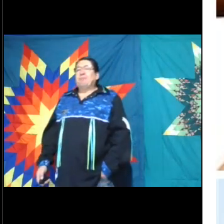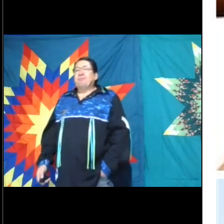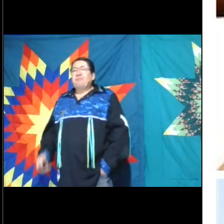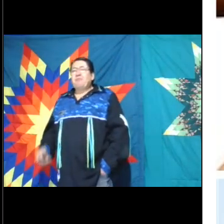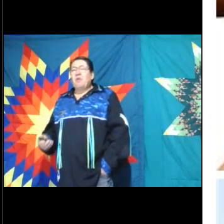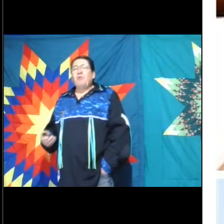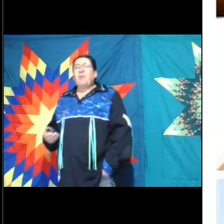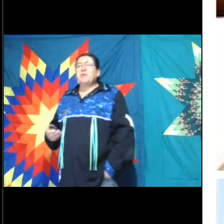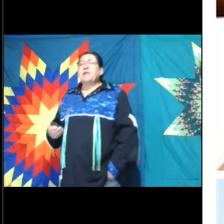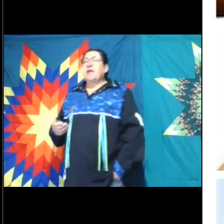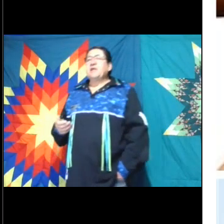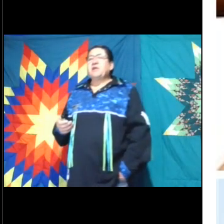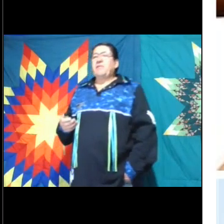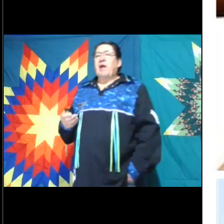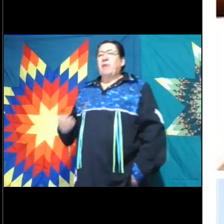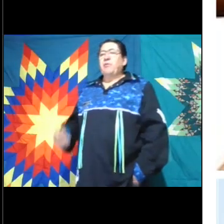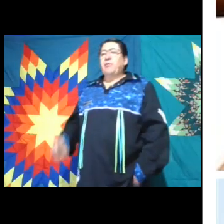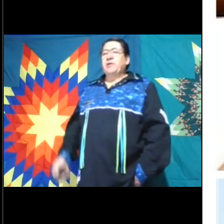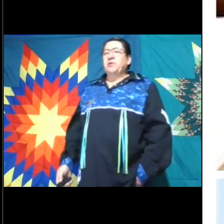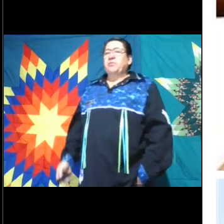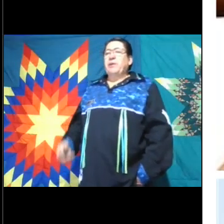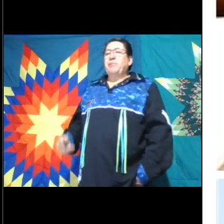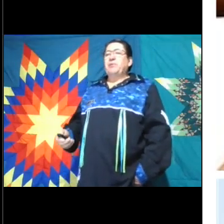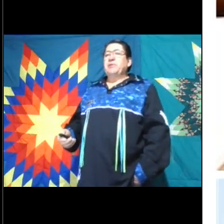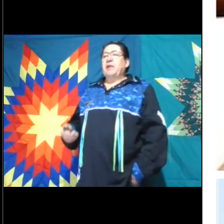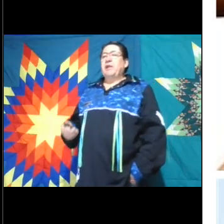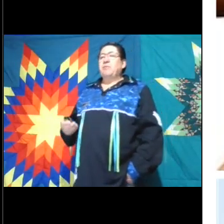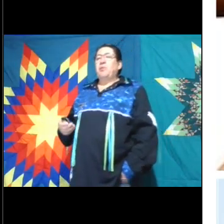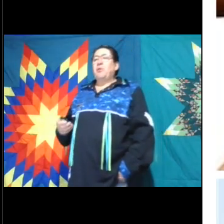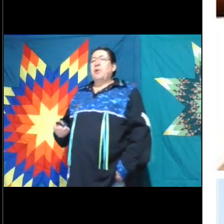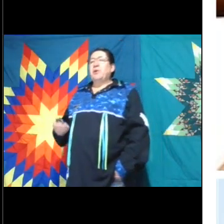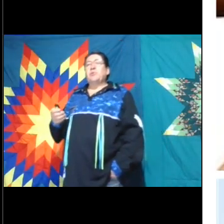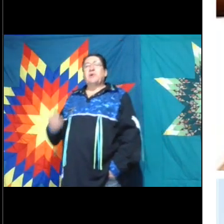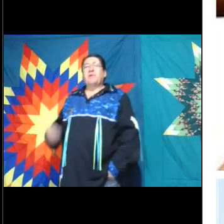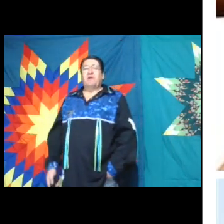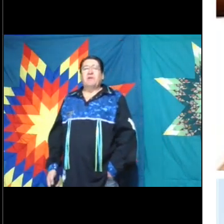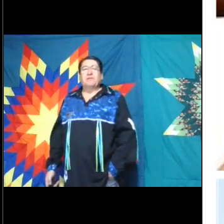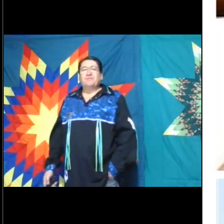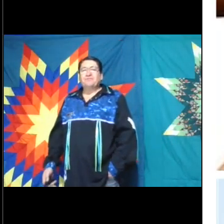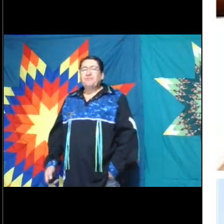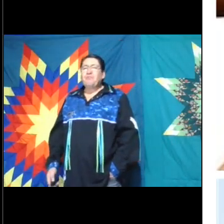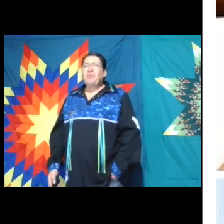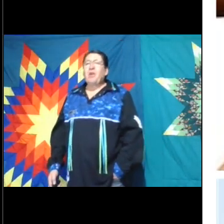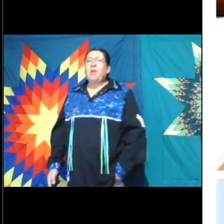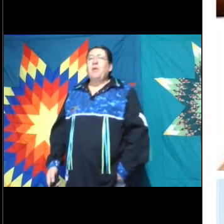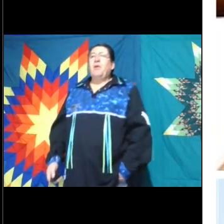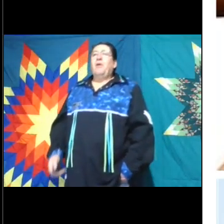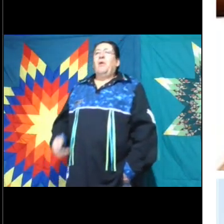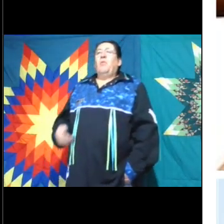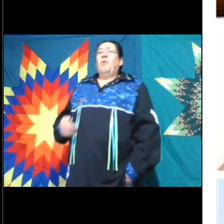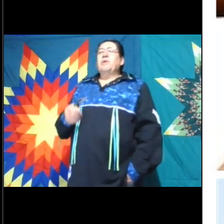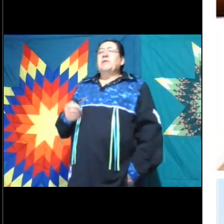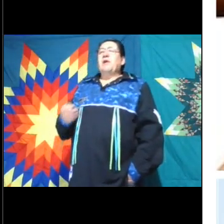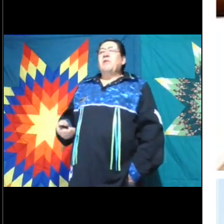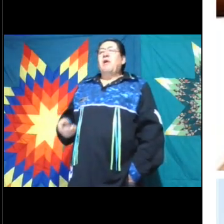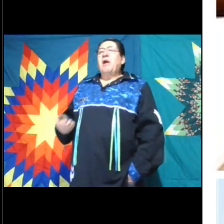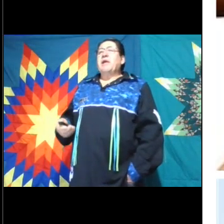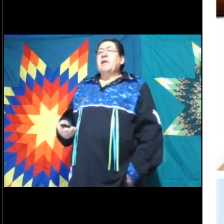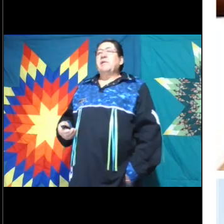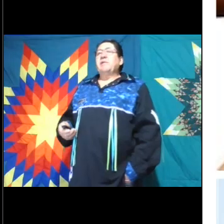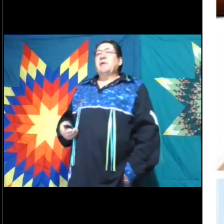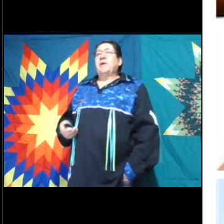achieve representation of Aboriginal peoples in the employer's workforce. When we